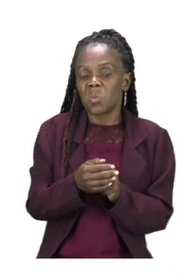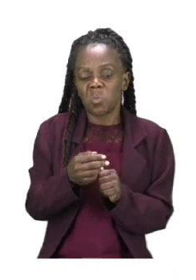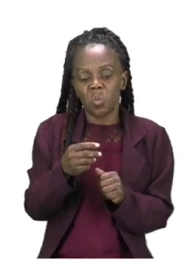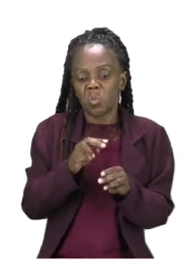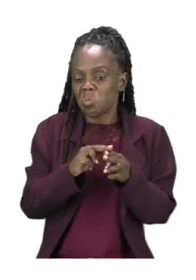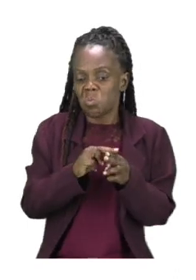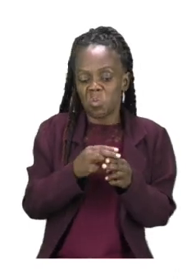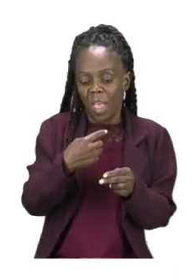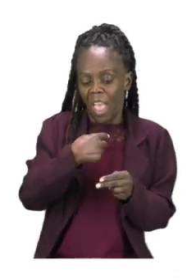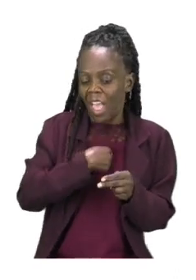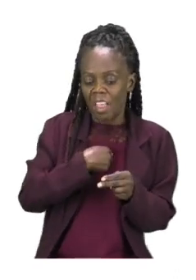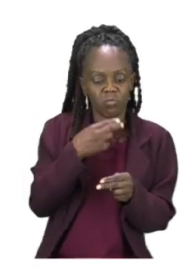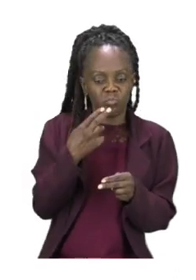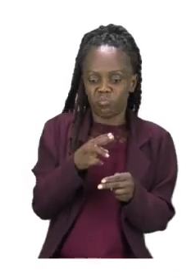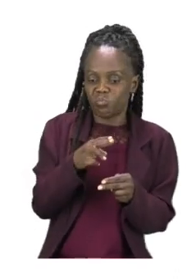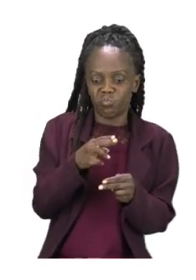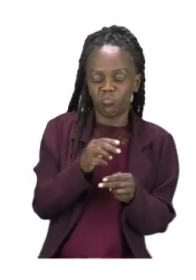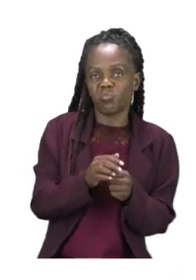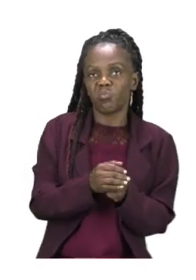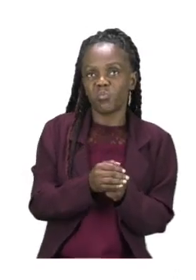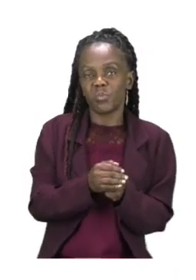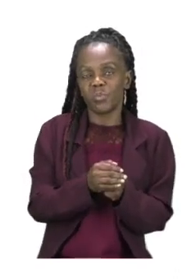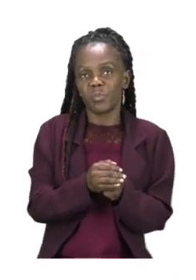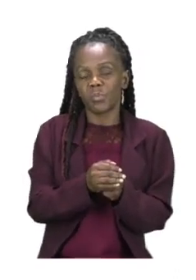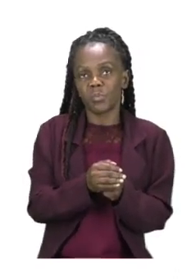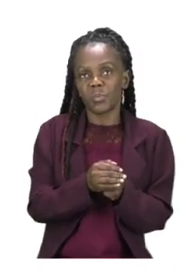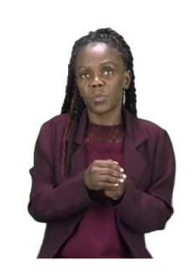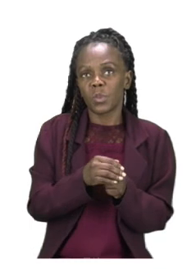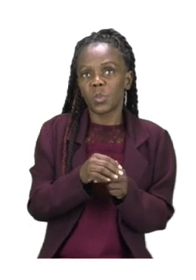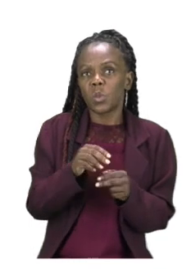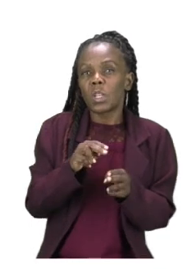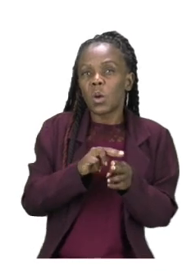before. So, do we use